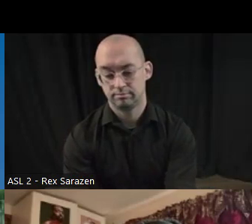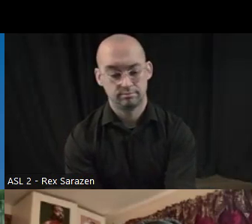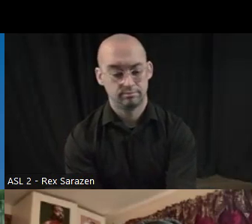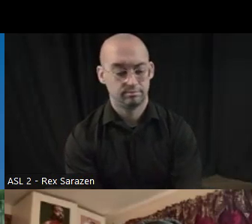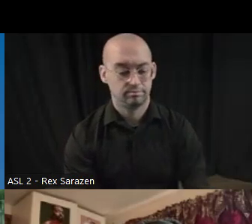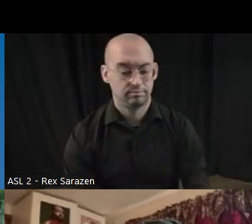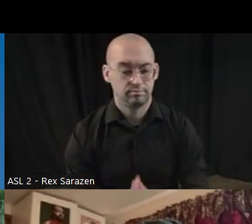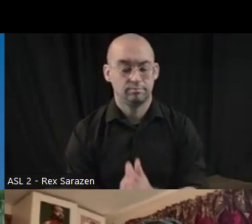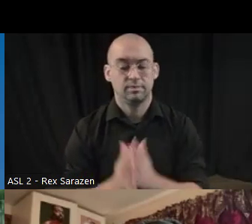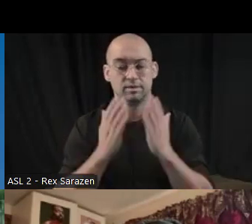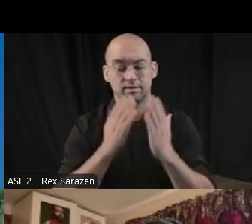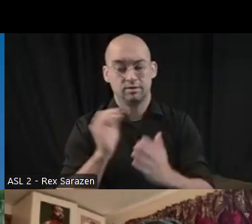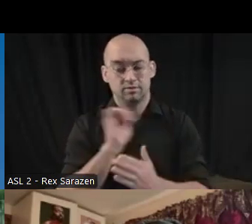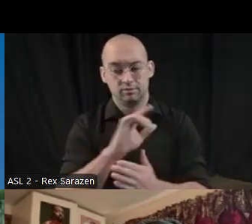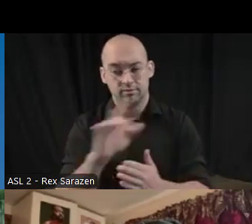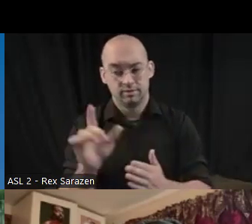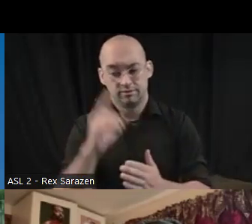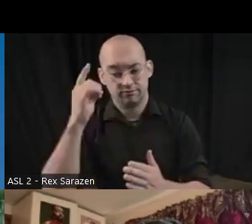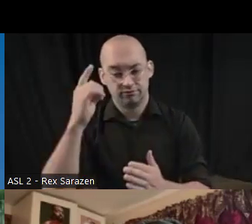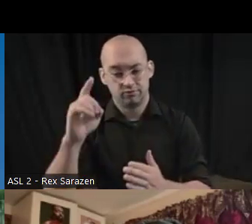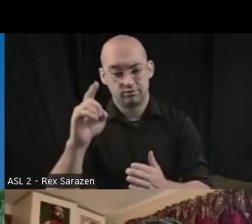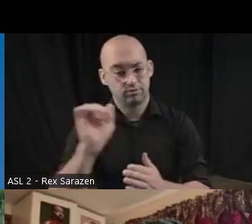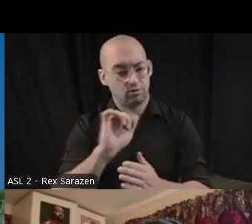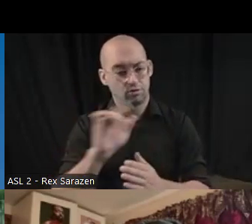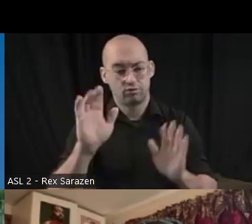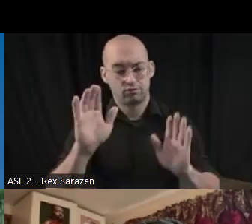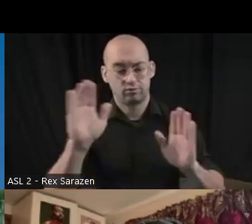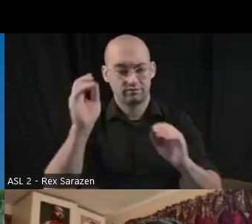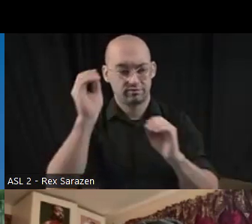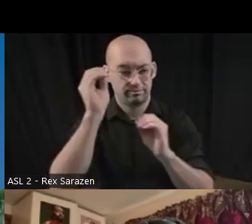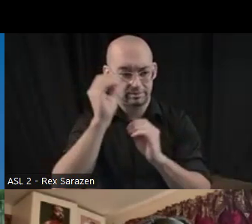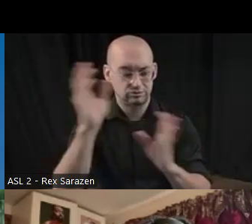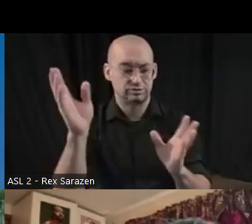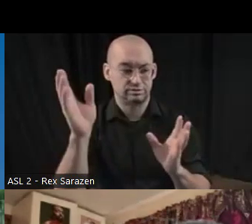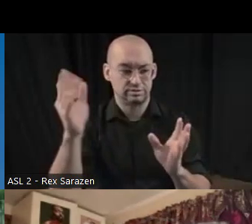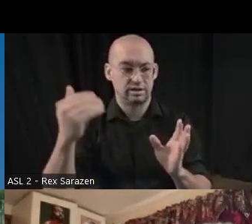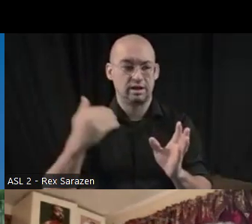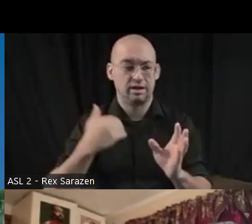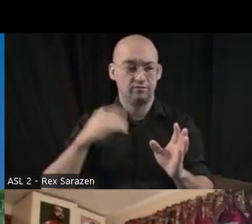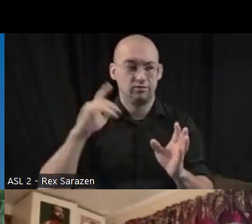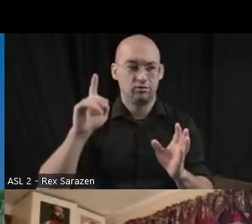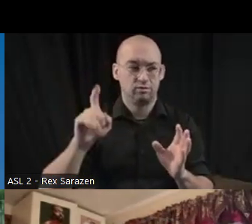Thank you, everybody, for all of this great information. And I had a question, Sarah, the